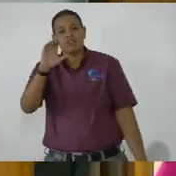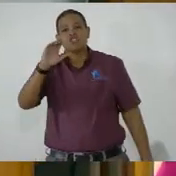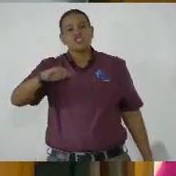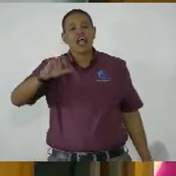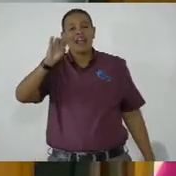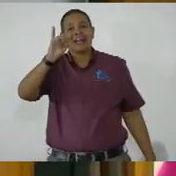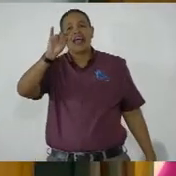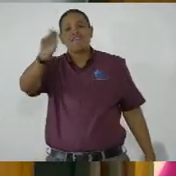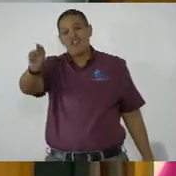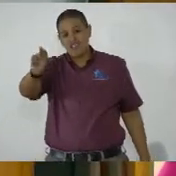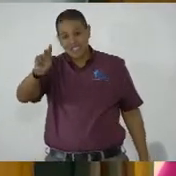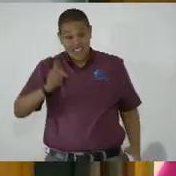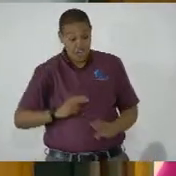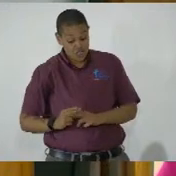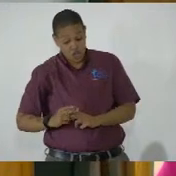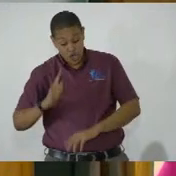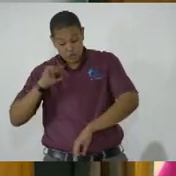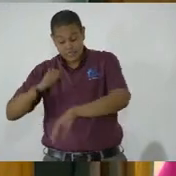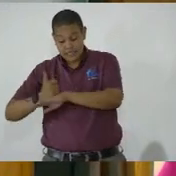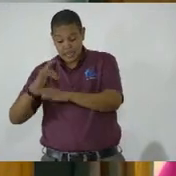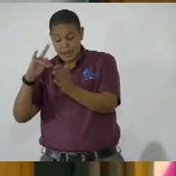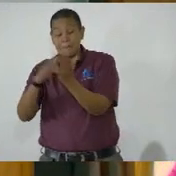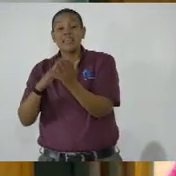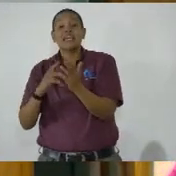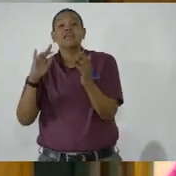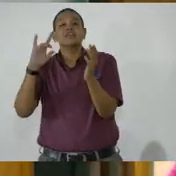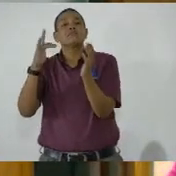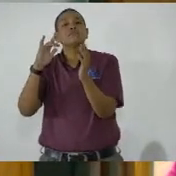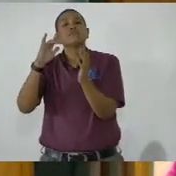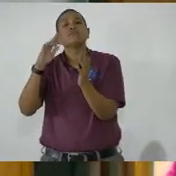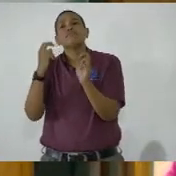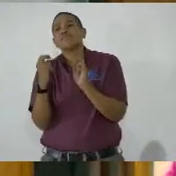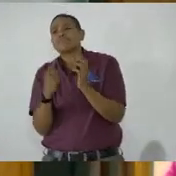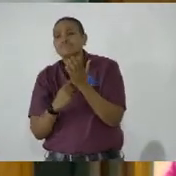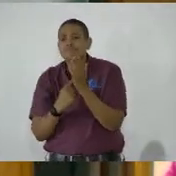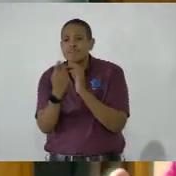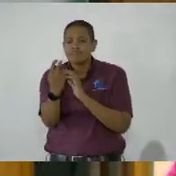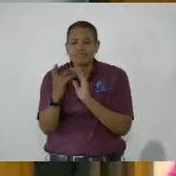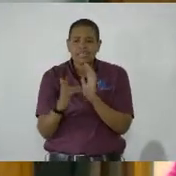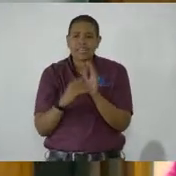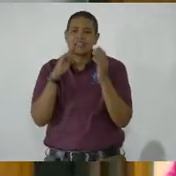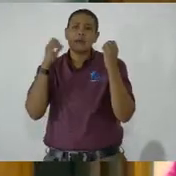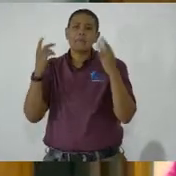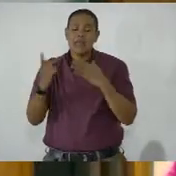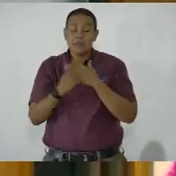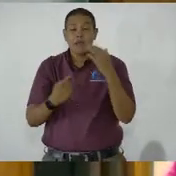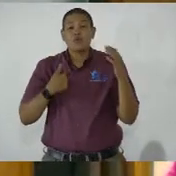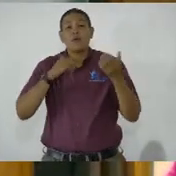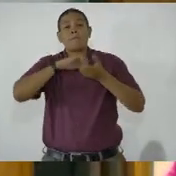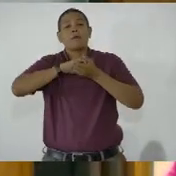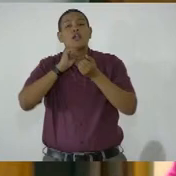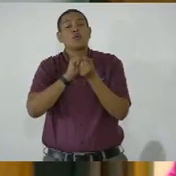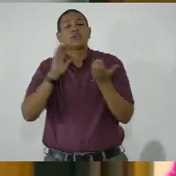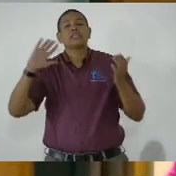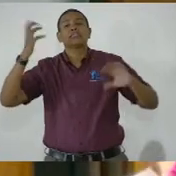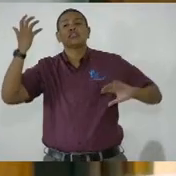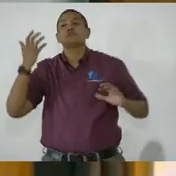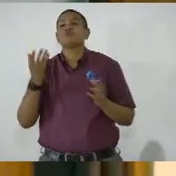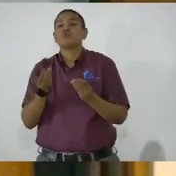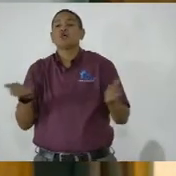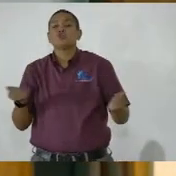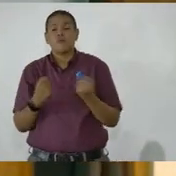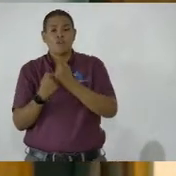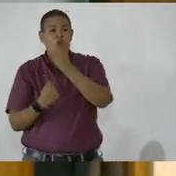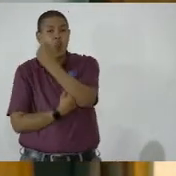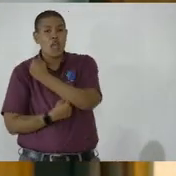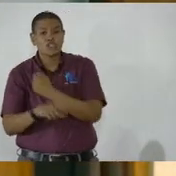shortly we'll put mediation centres in many of the parishes. We have also partnered, Madam Speaker, with the Dispute Resolution Foundation